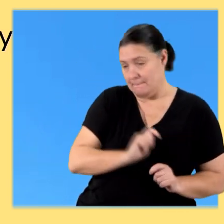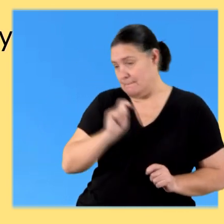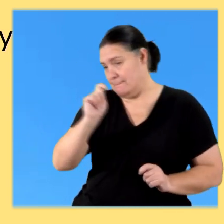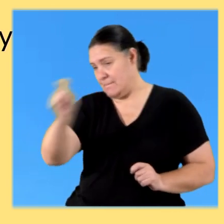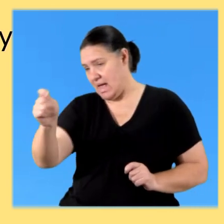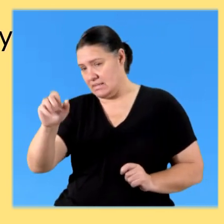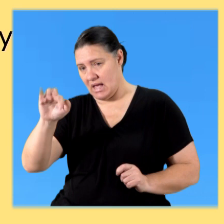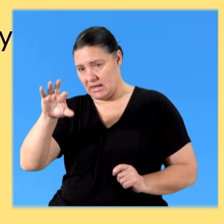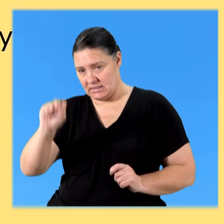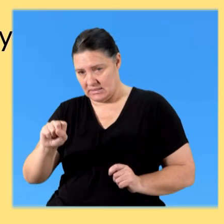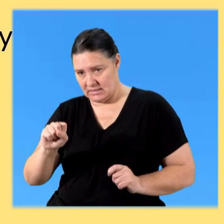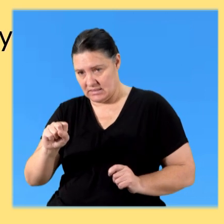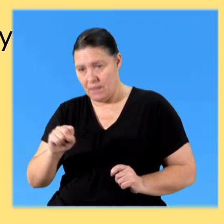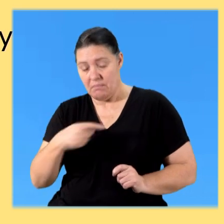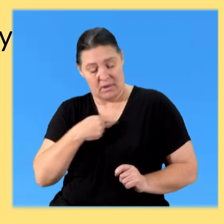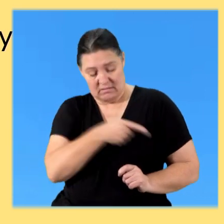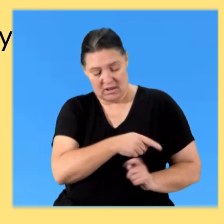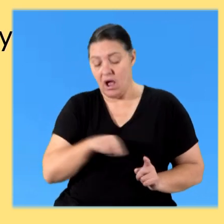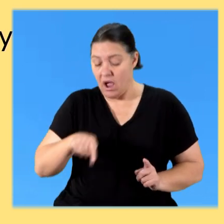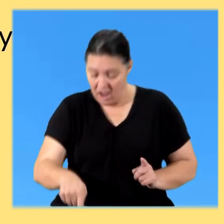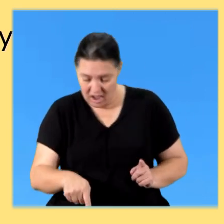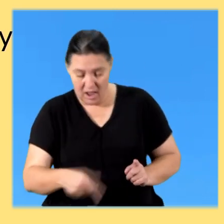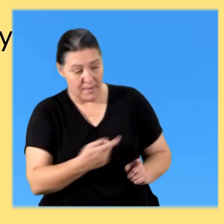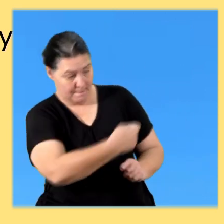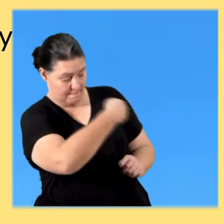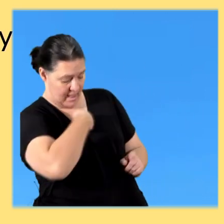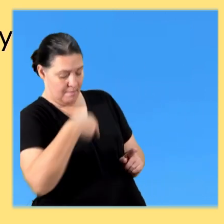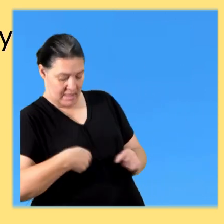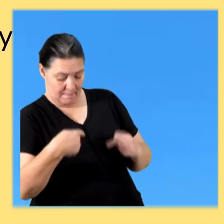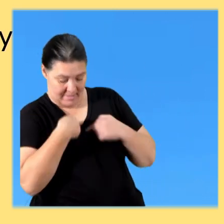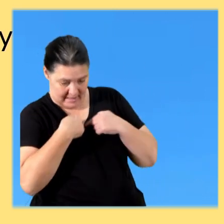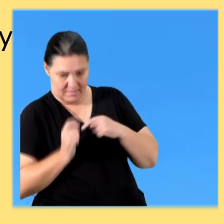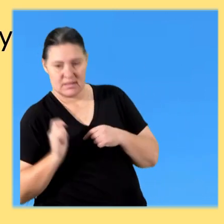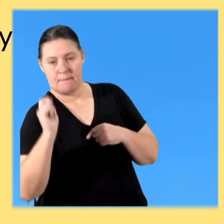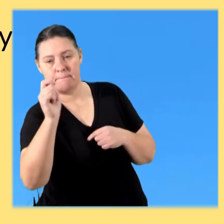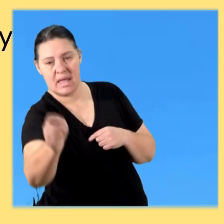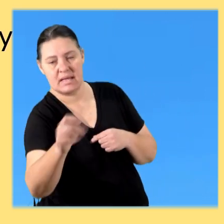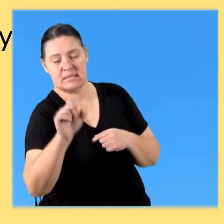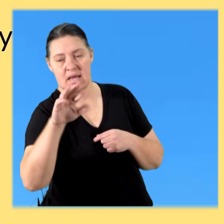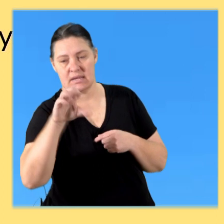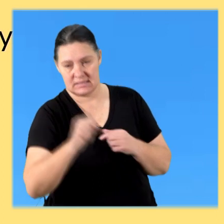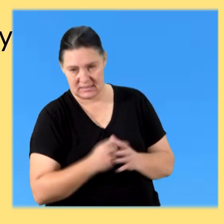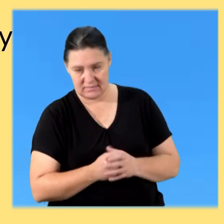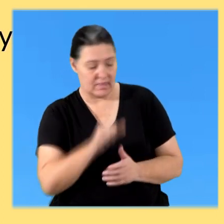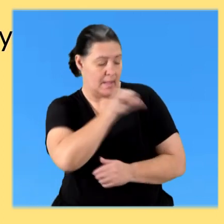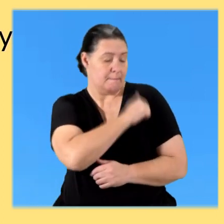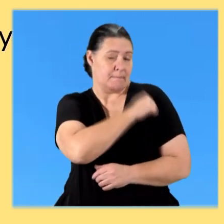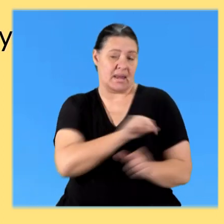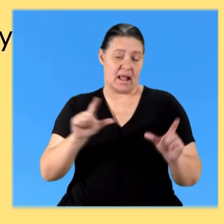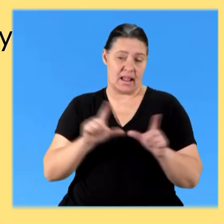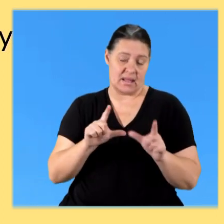to SARS. Tax paid by the employee over to SARS. Medical